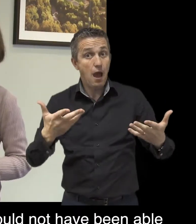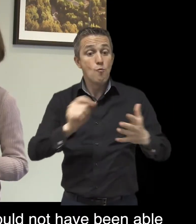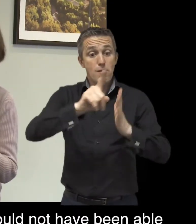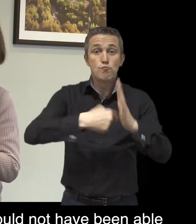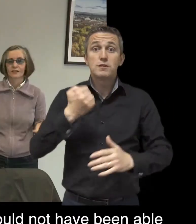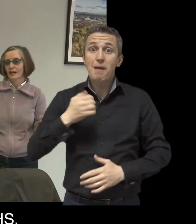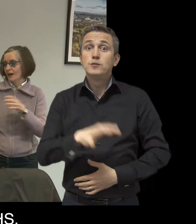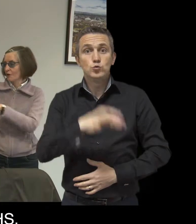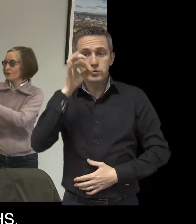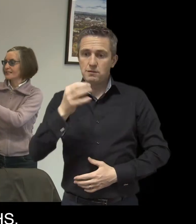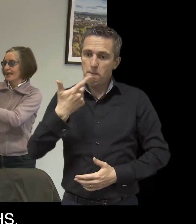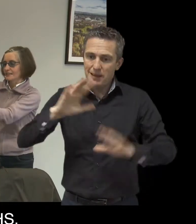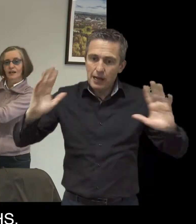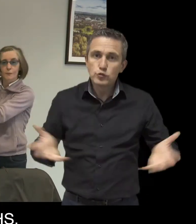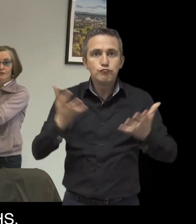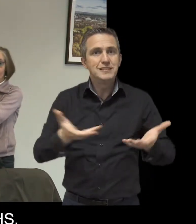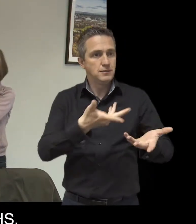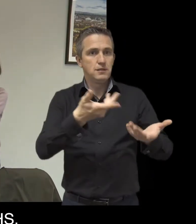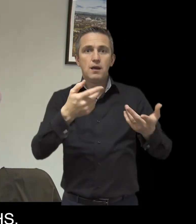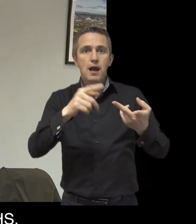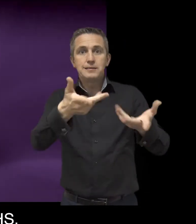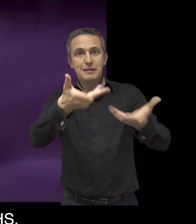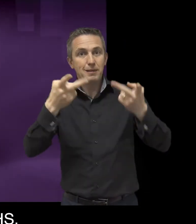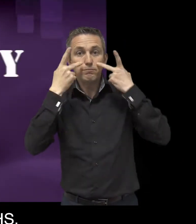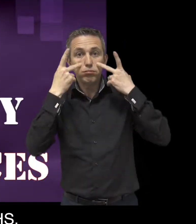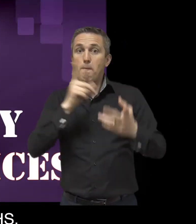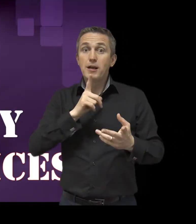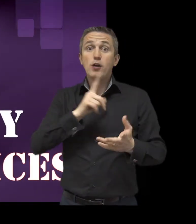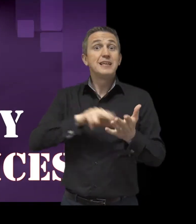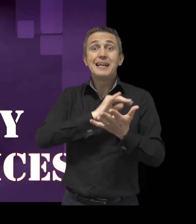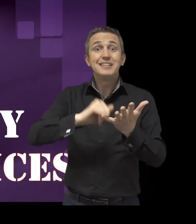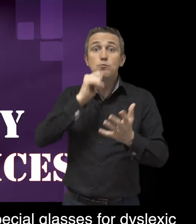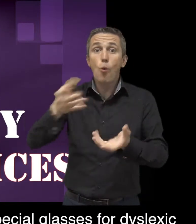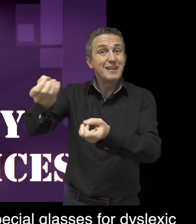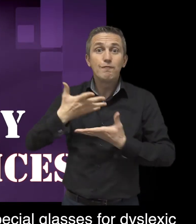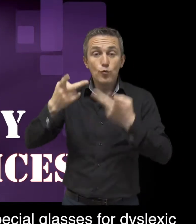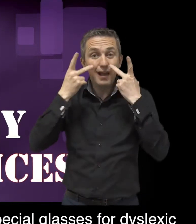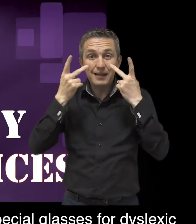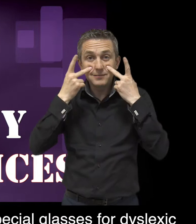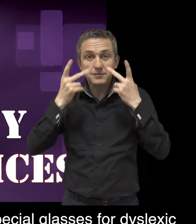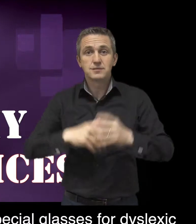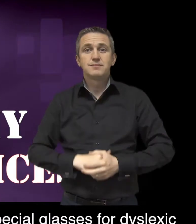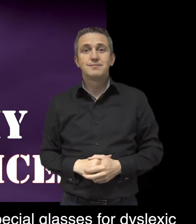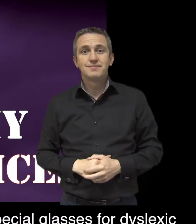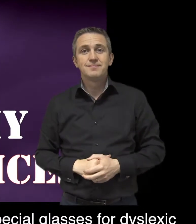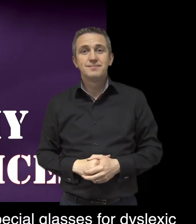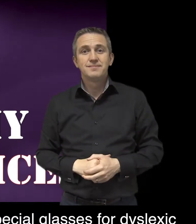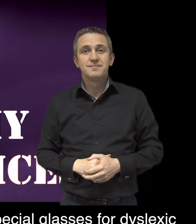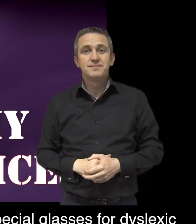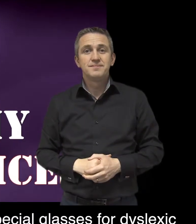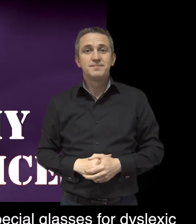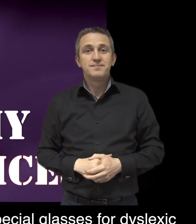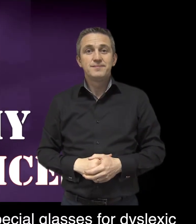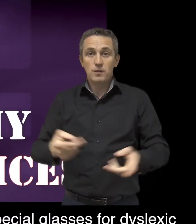Choices project, because these glasses are not available in the NHS. I was trying to get these are